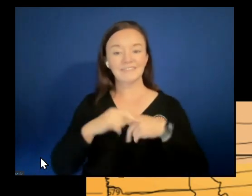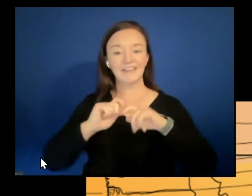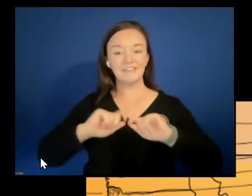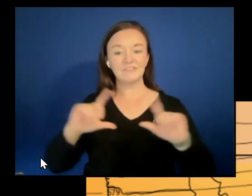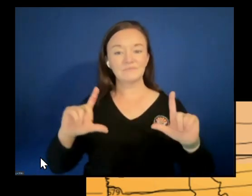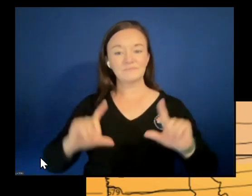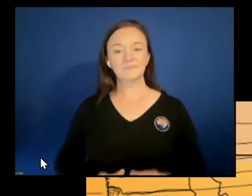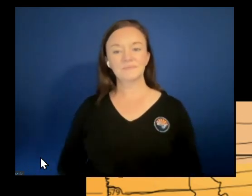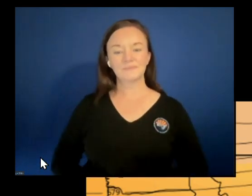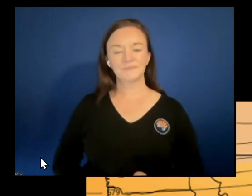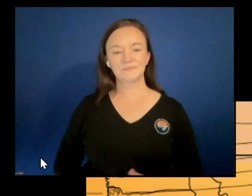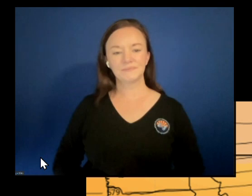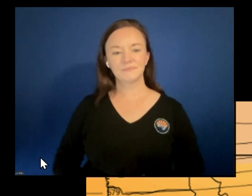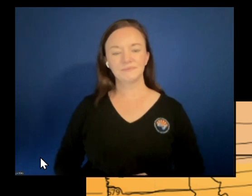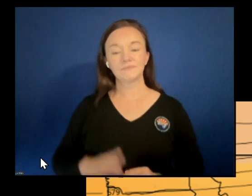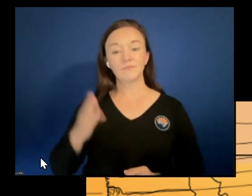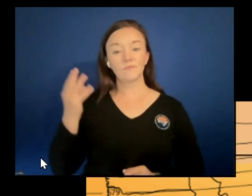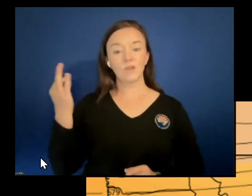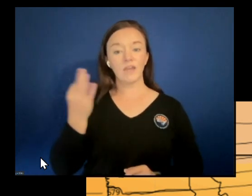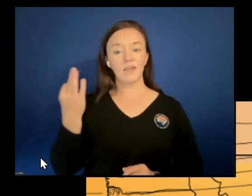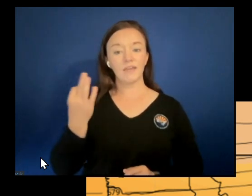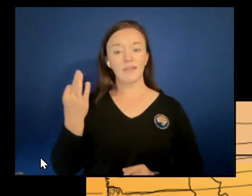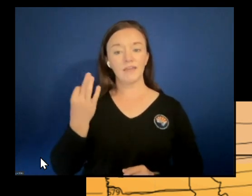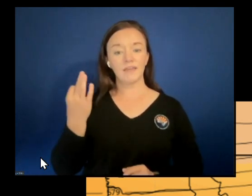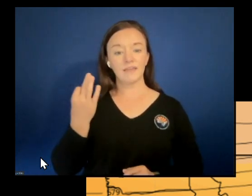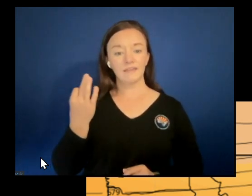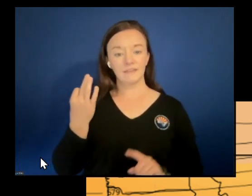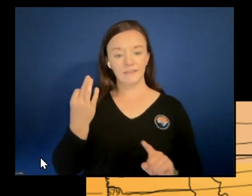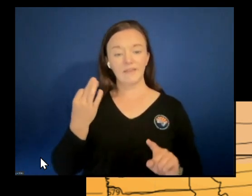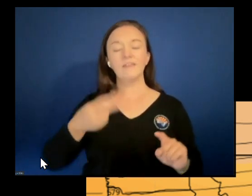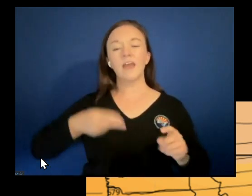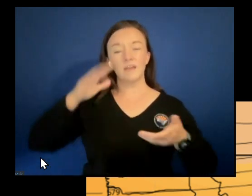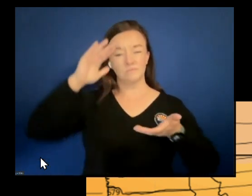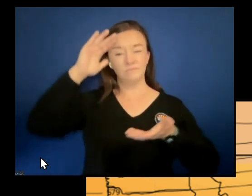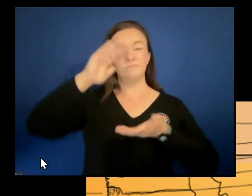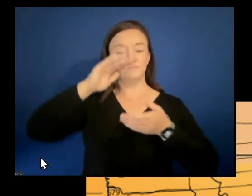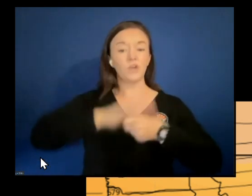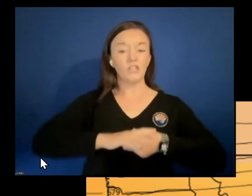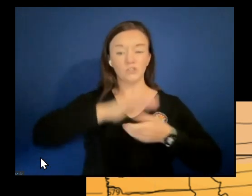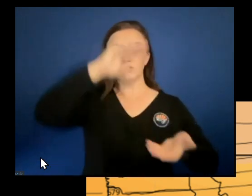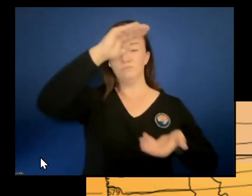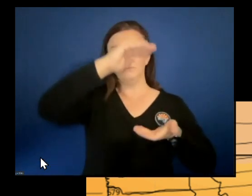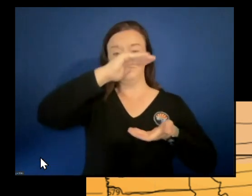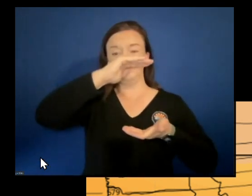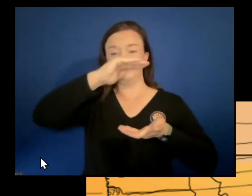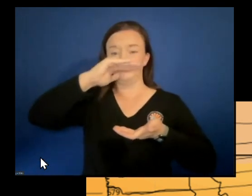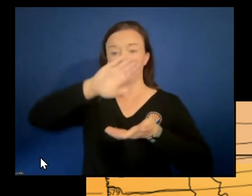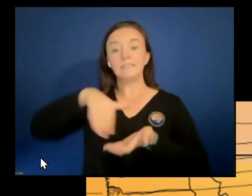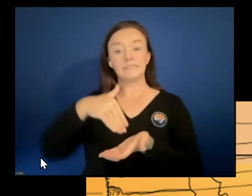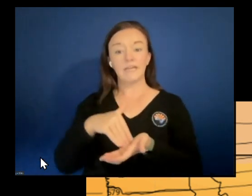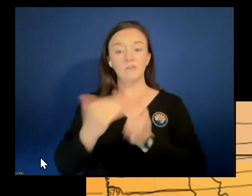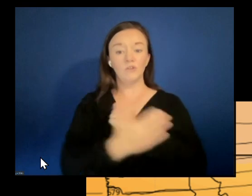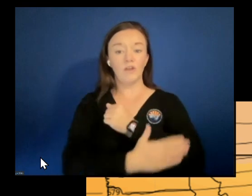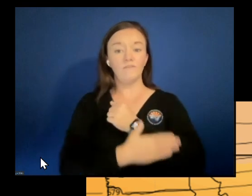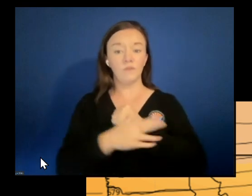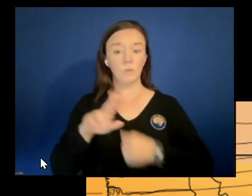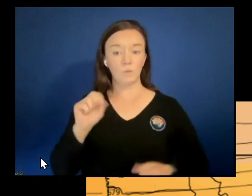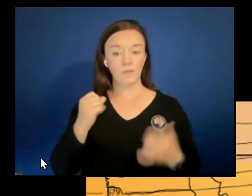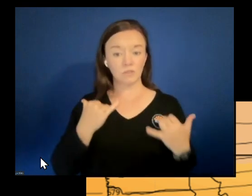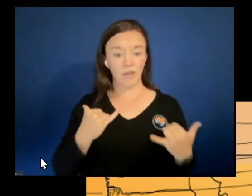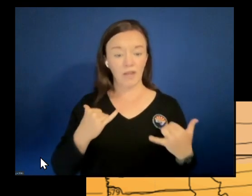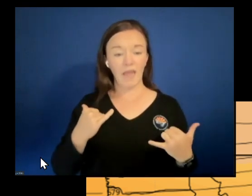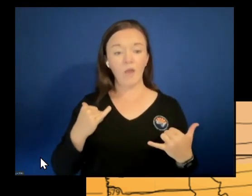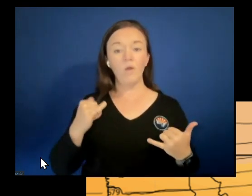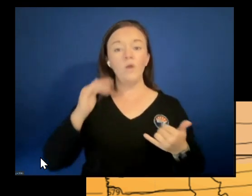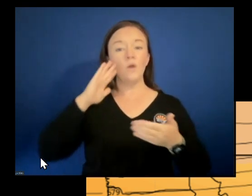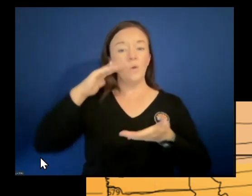So by Friday, what happens is that high pressure we had been showing you, which is over the central parts of the country, will expand and kind of